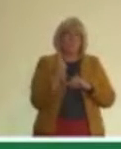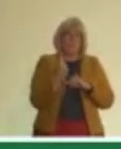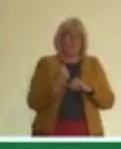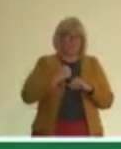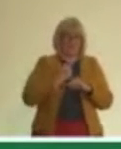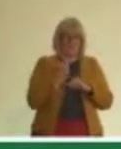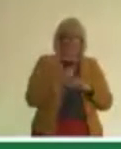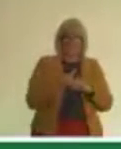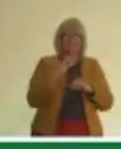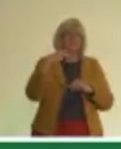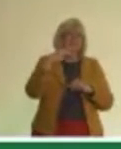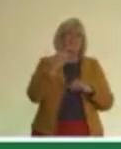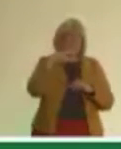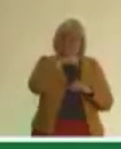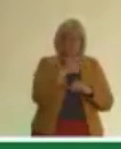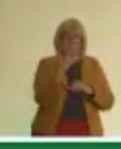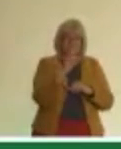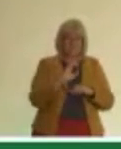Green councillors.